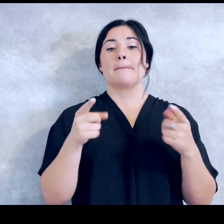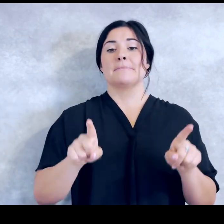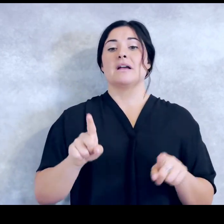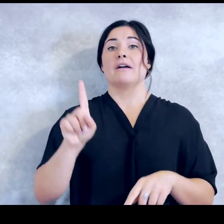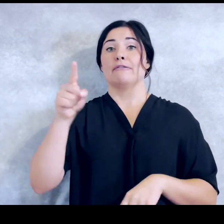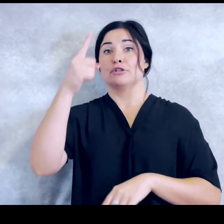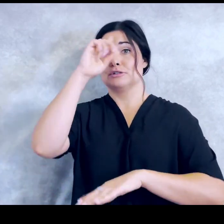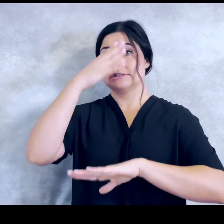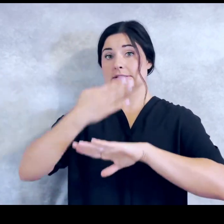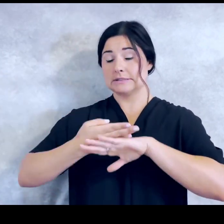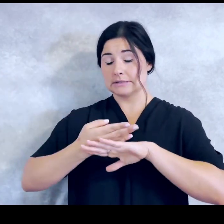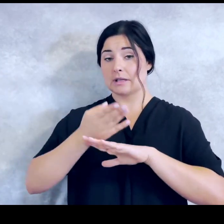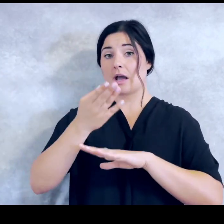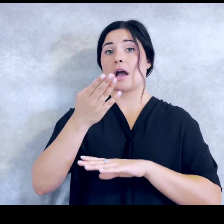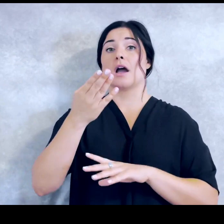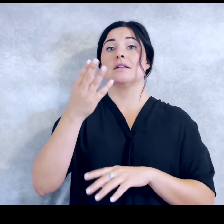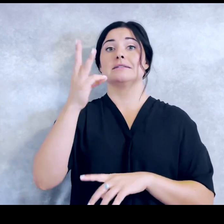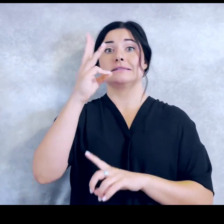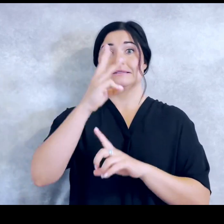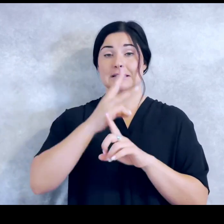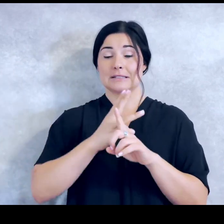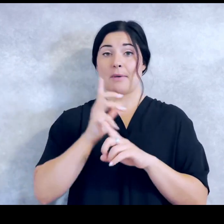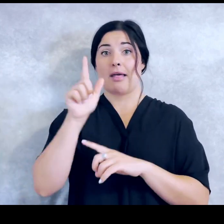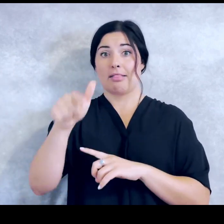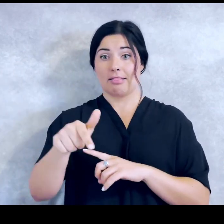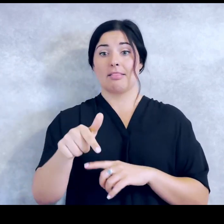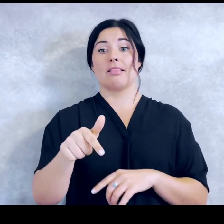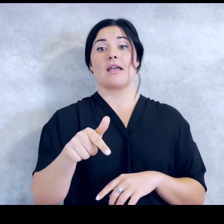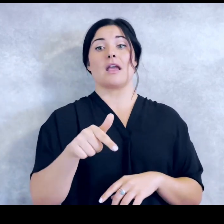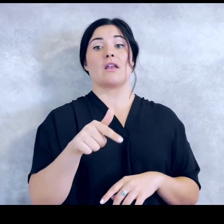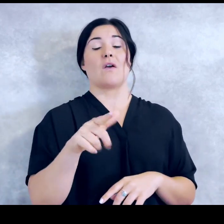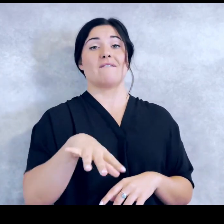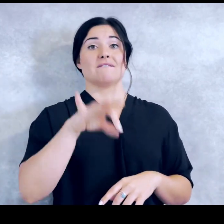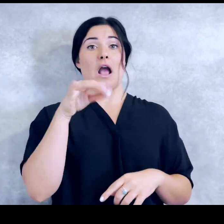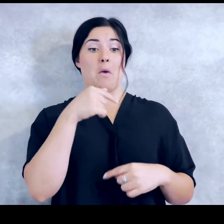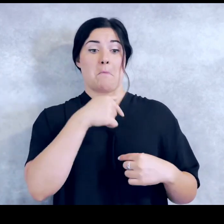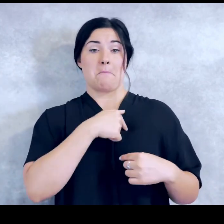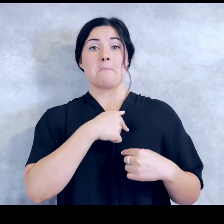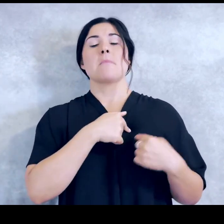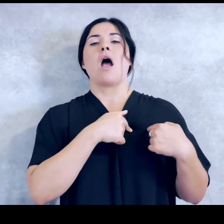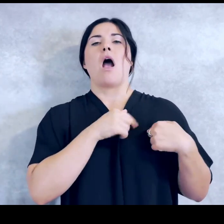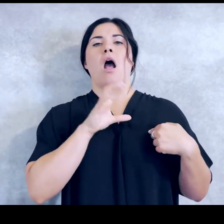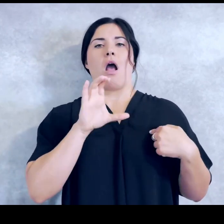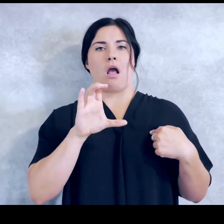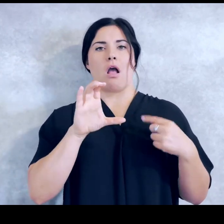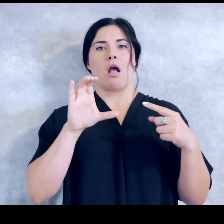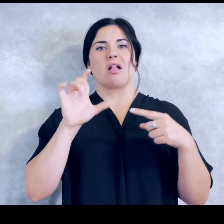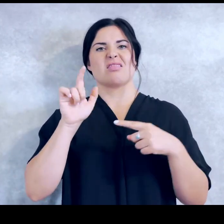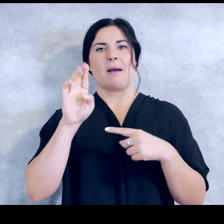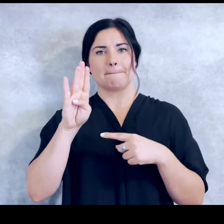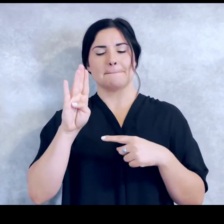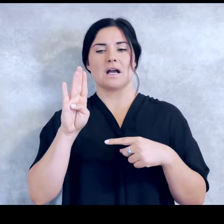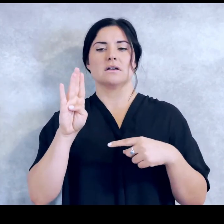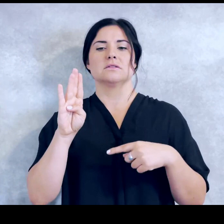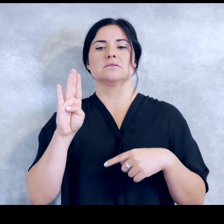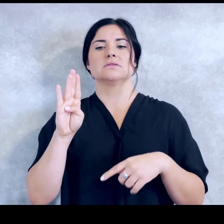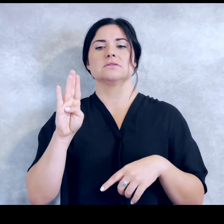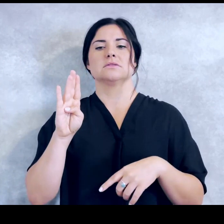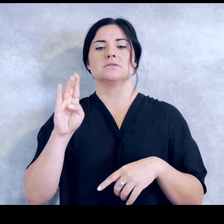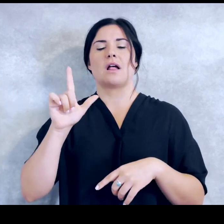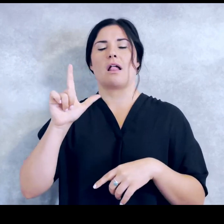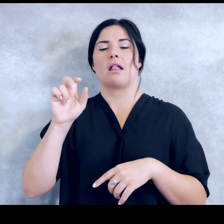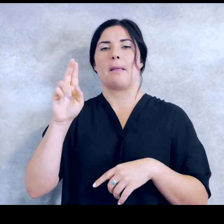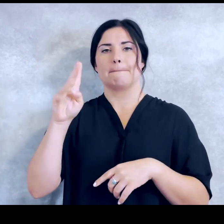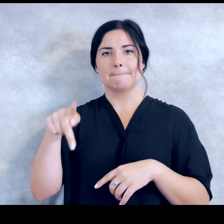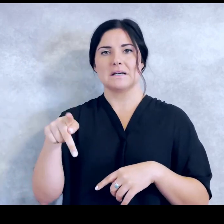when my first son was born, about 6 months later, they found a lump in my breast. Mm-hmm. And basically, they were just rushing through all the appointments.